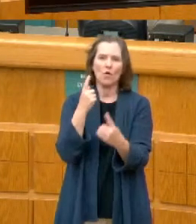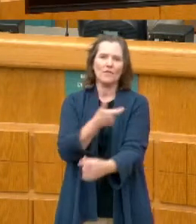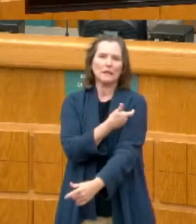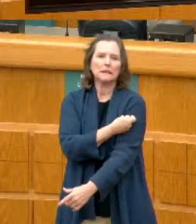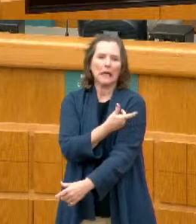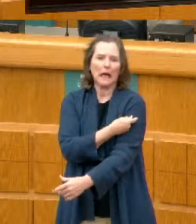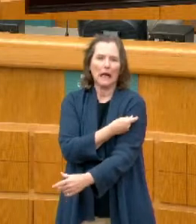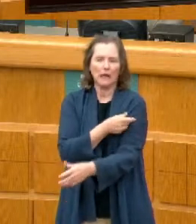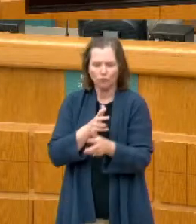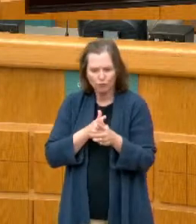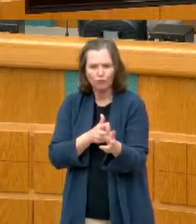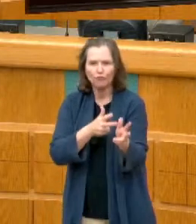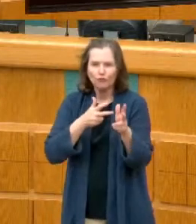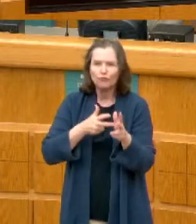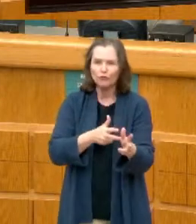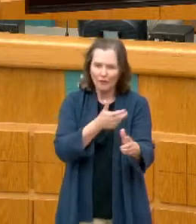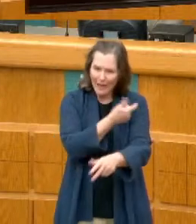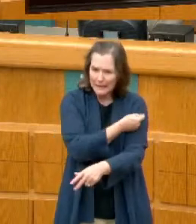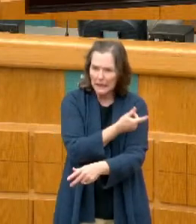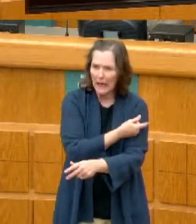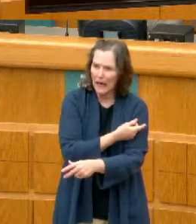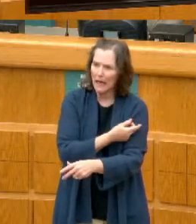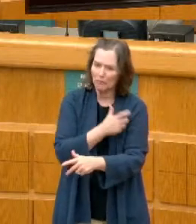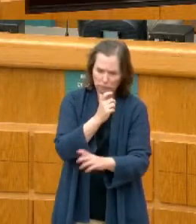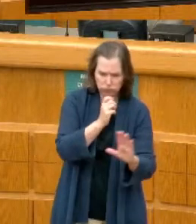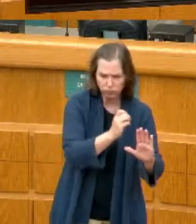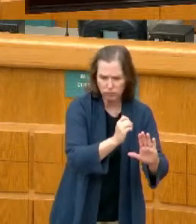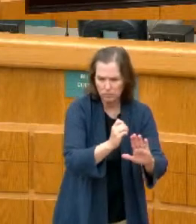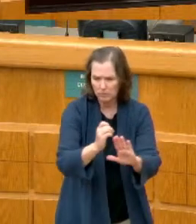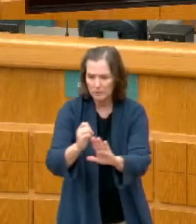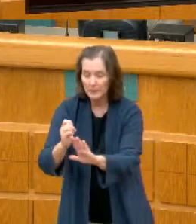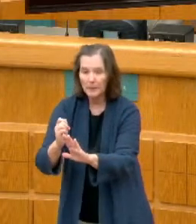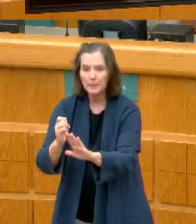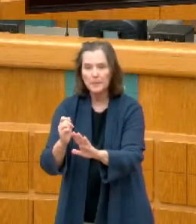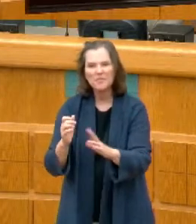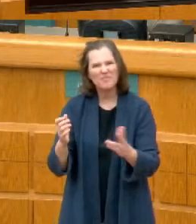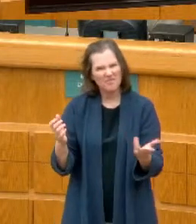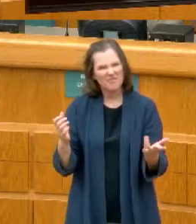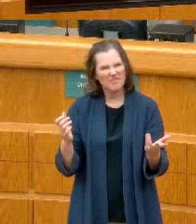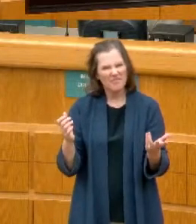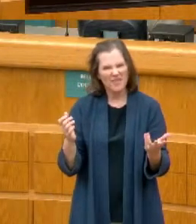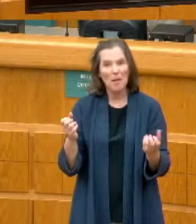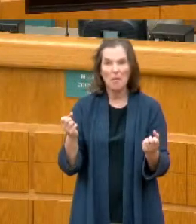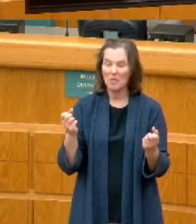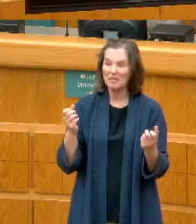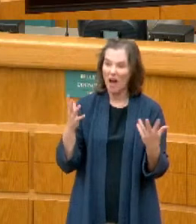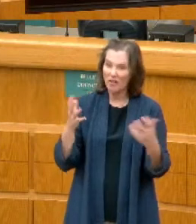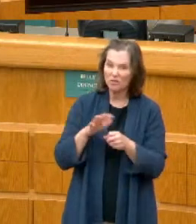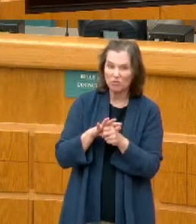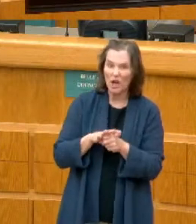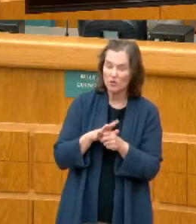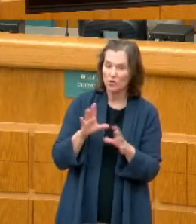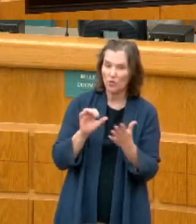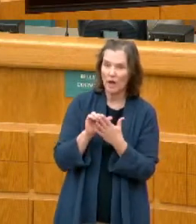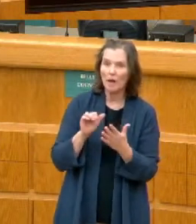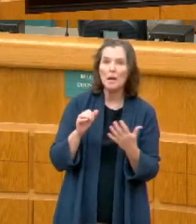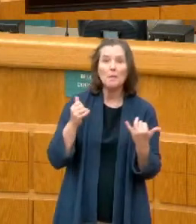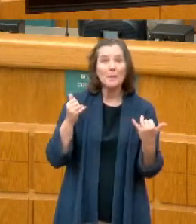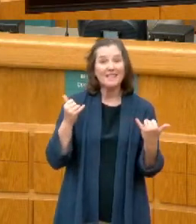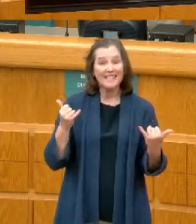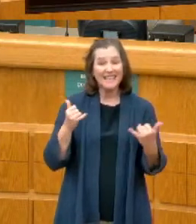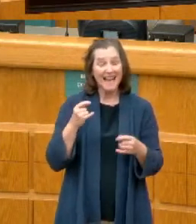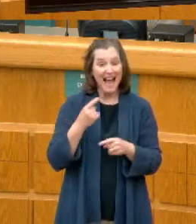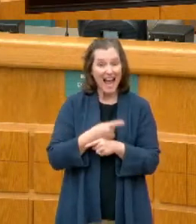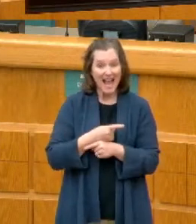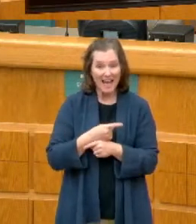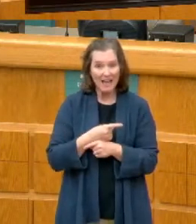clinics? Well, today it's so much better and easier. We've got so many vaccines in stock. We're ready